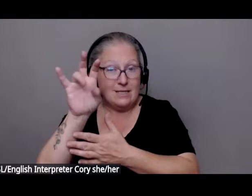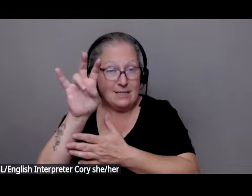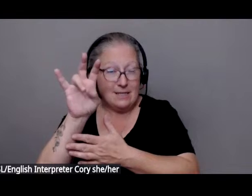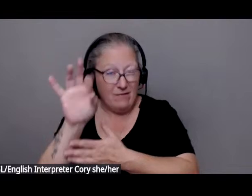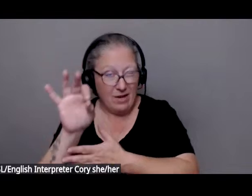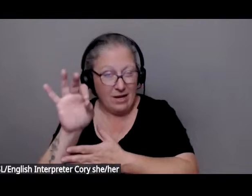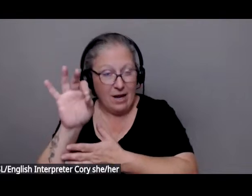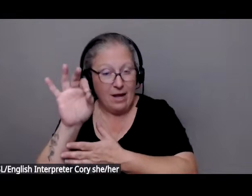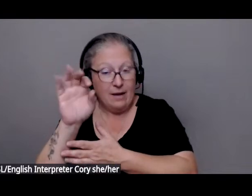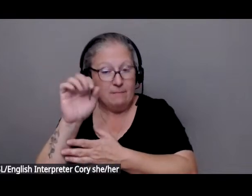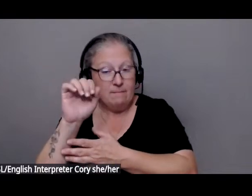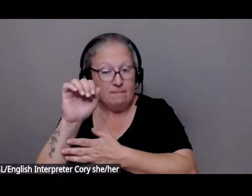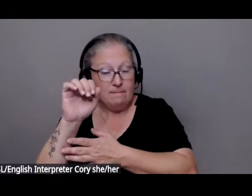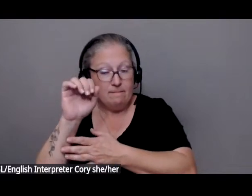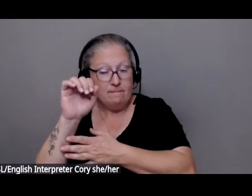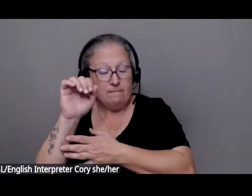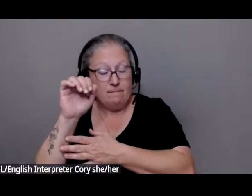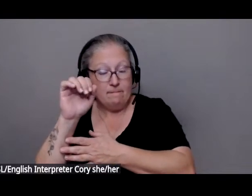$185,379.